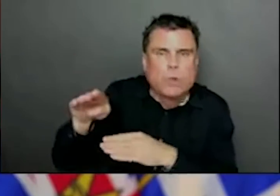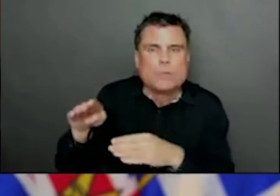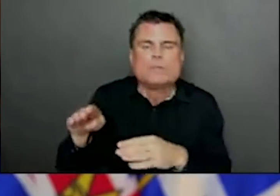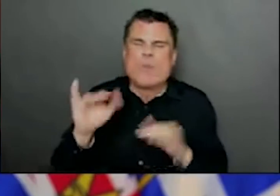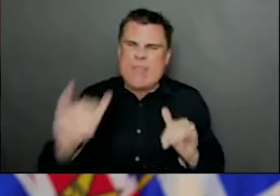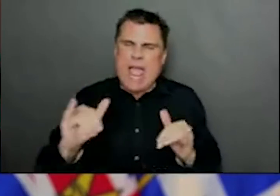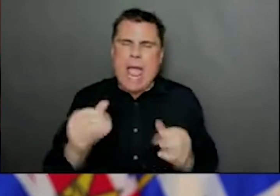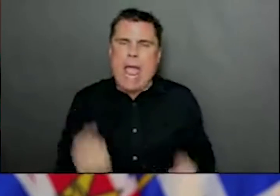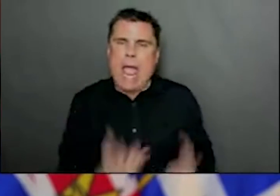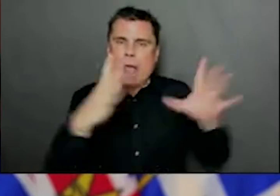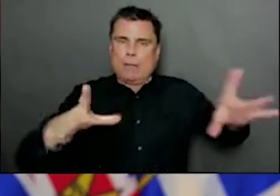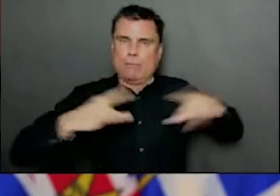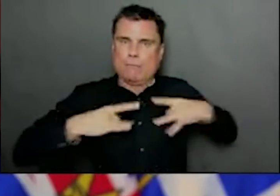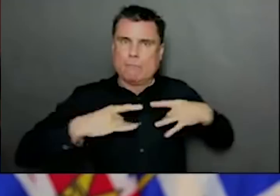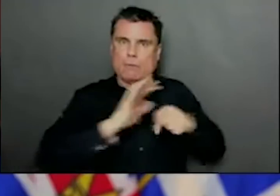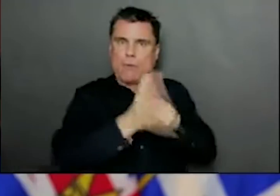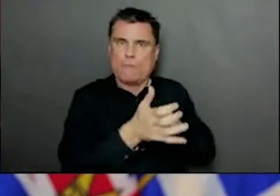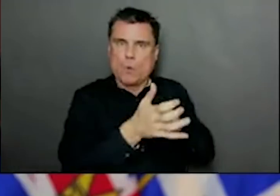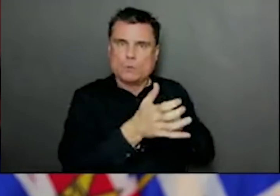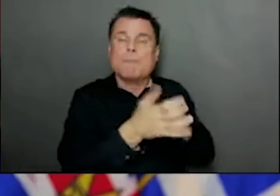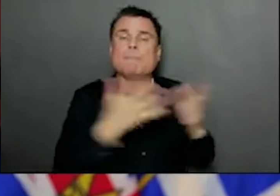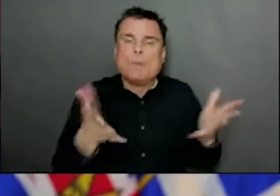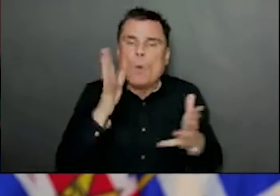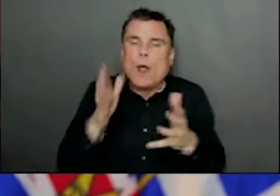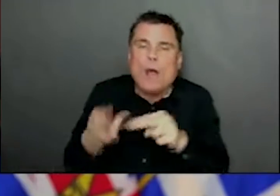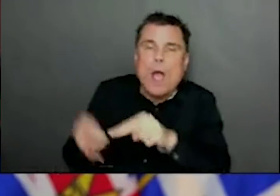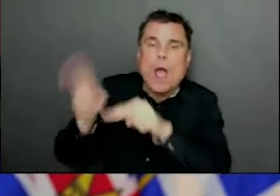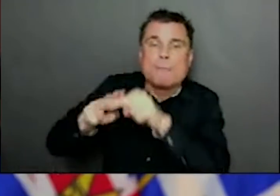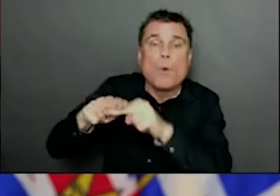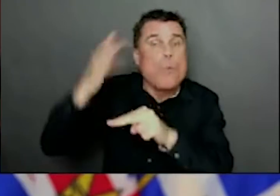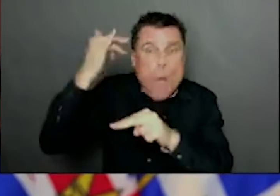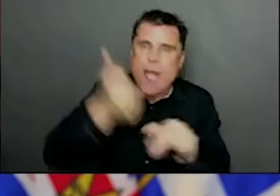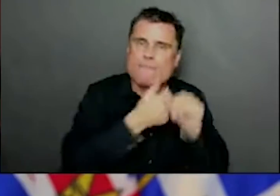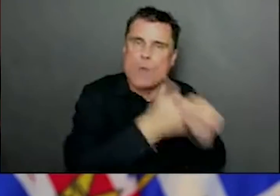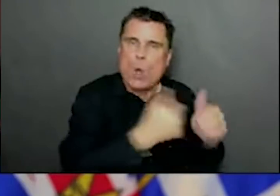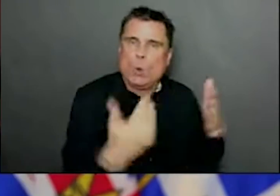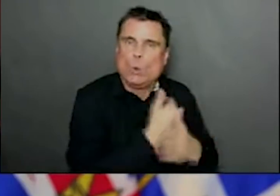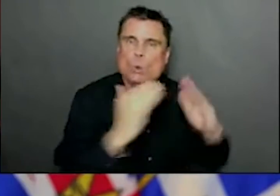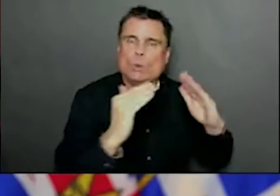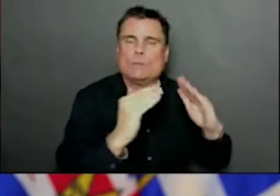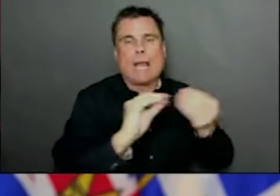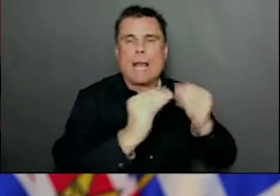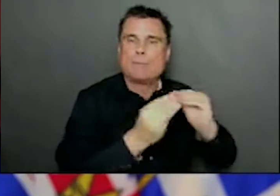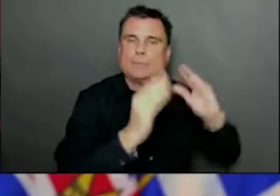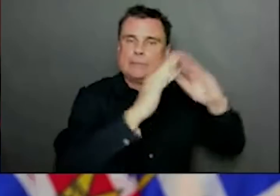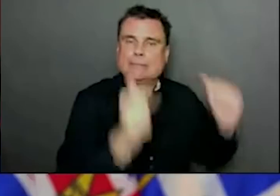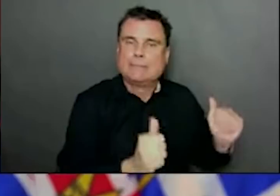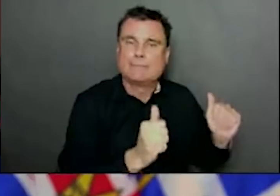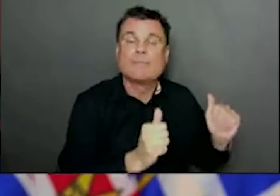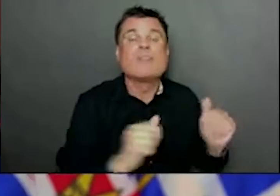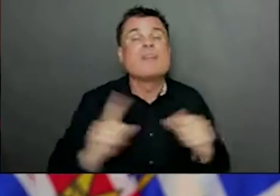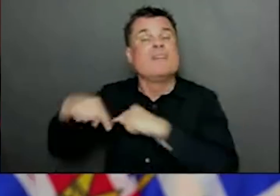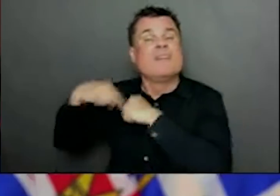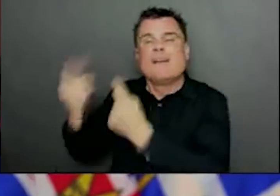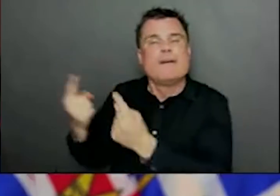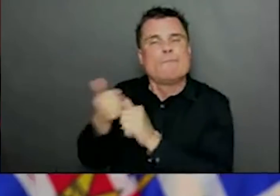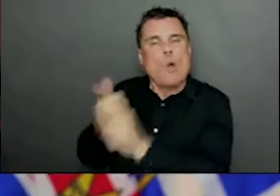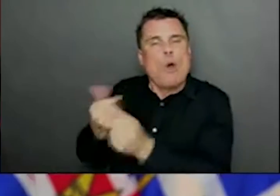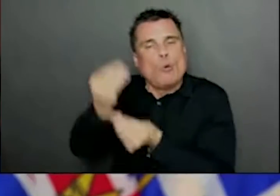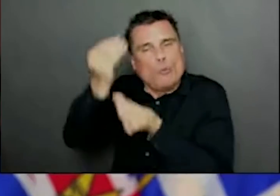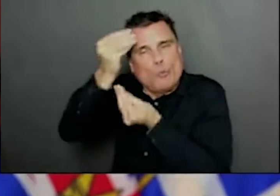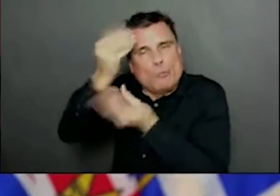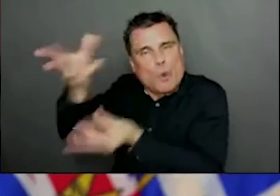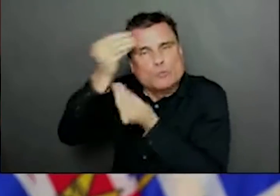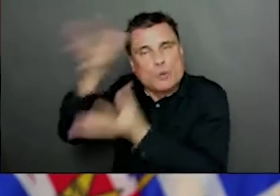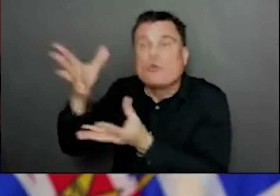and the previous lag that we used to have from positive result to reported case is eliminated. So as we